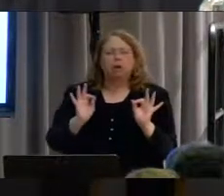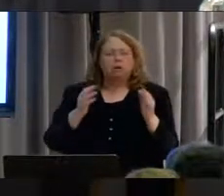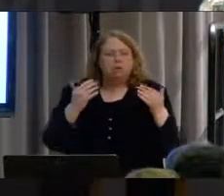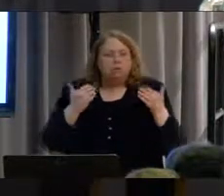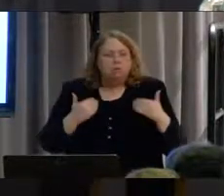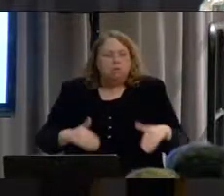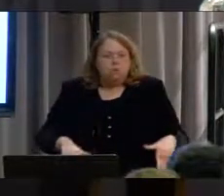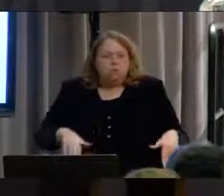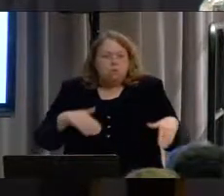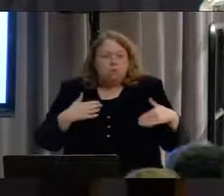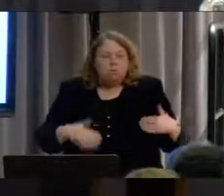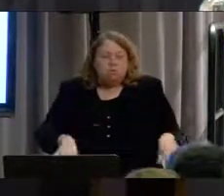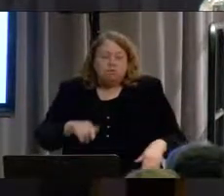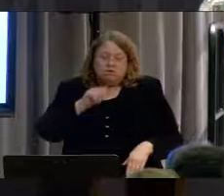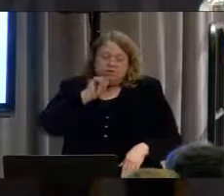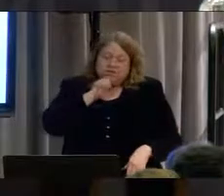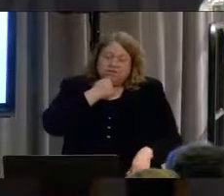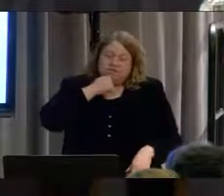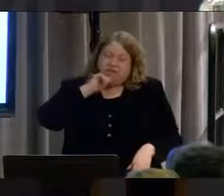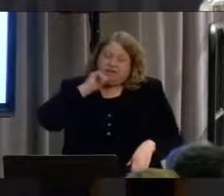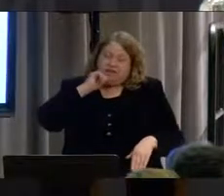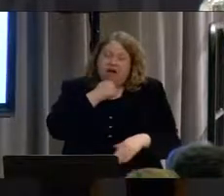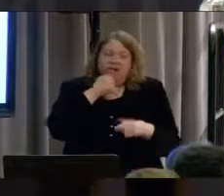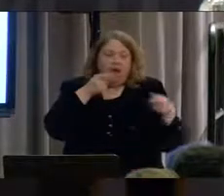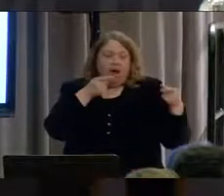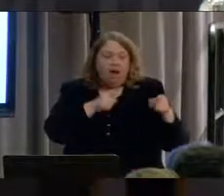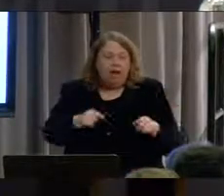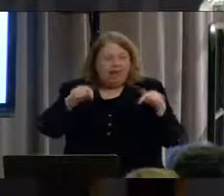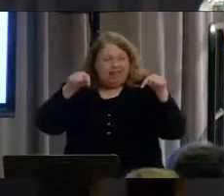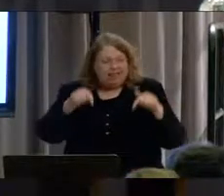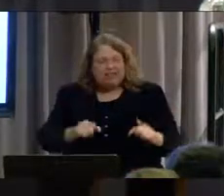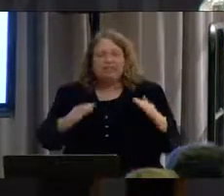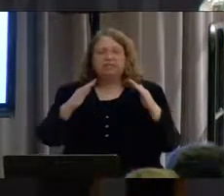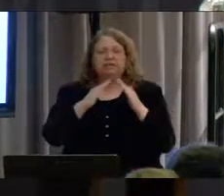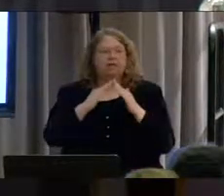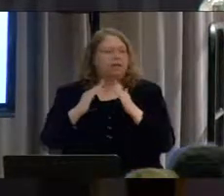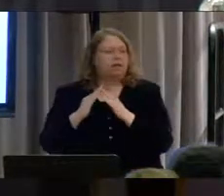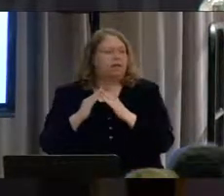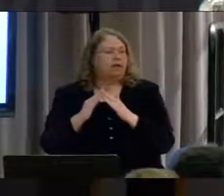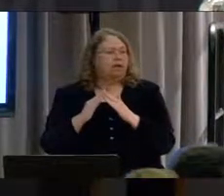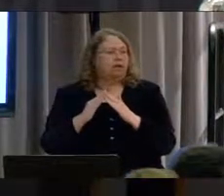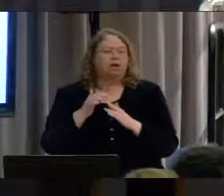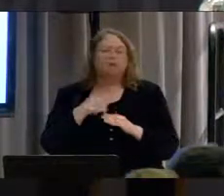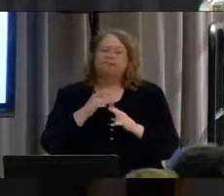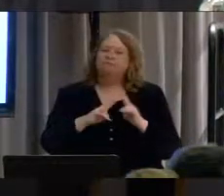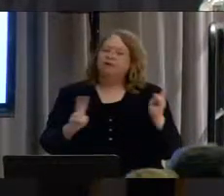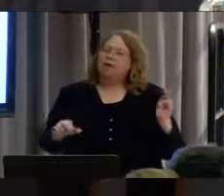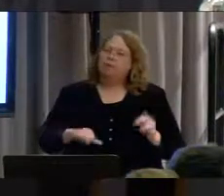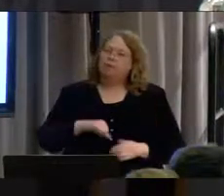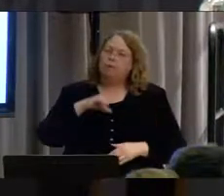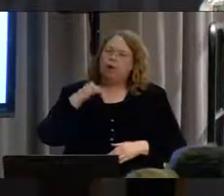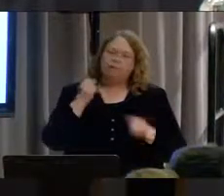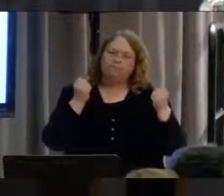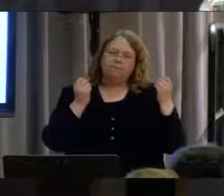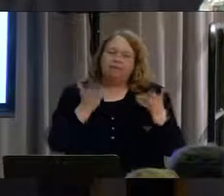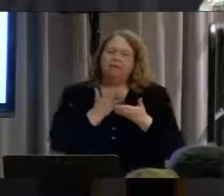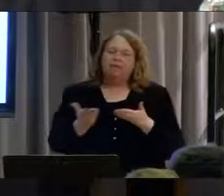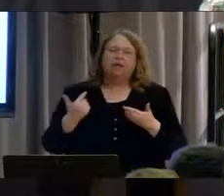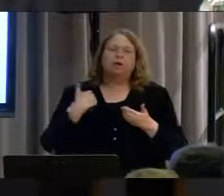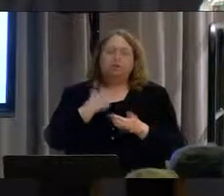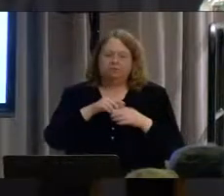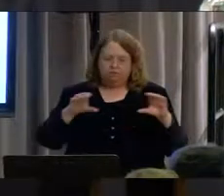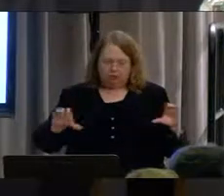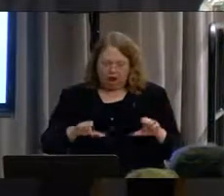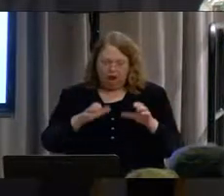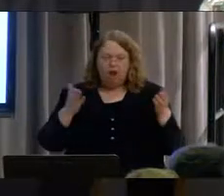took place right here beneath our feet in this city. I think I'm very proud of a lot of things that we've done here.